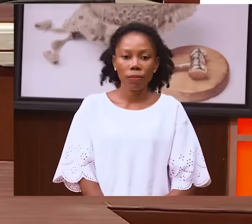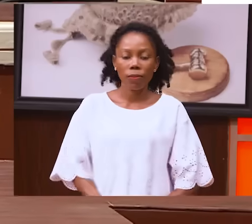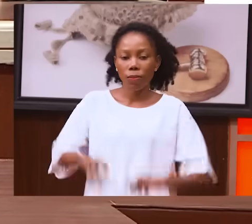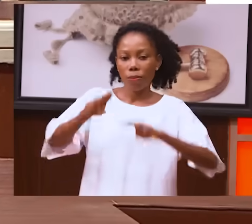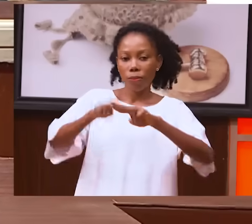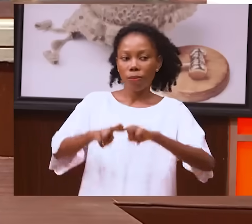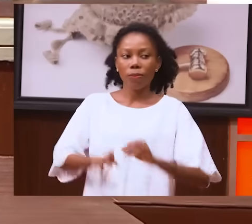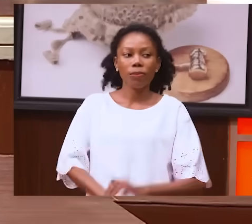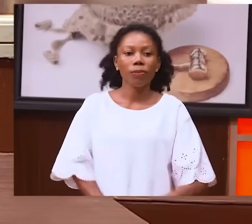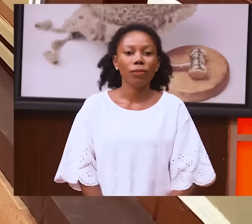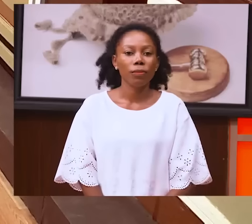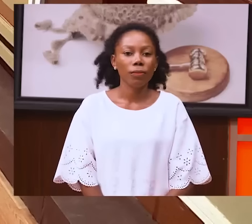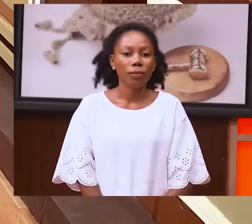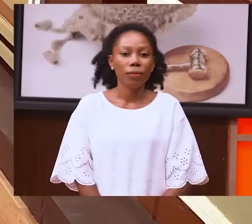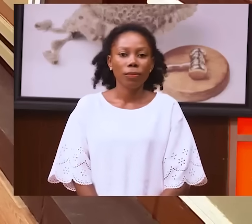Please be seated.